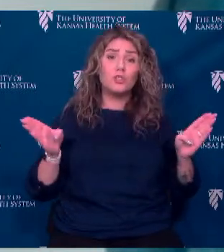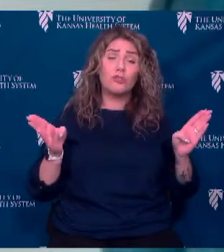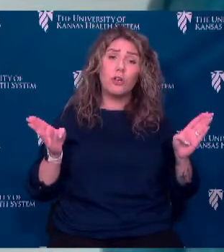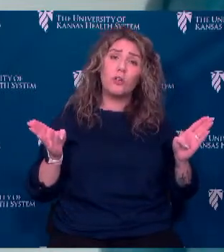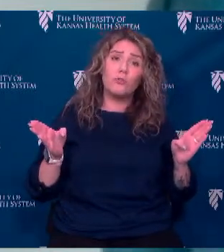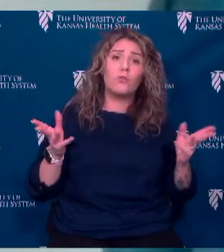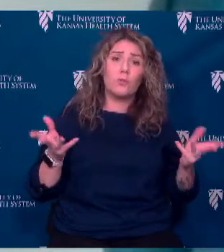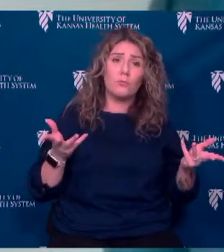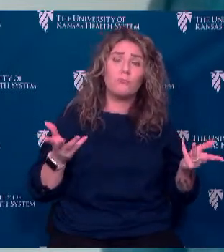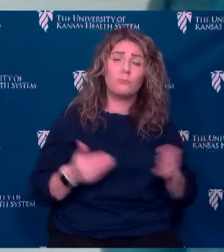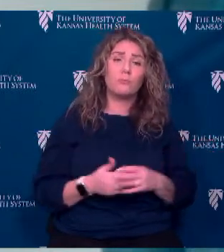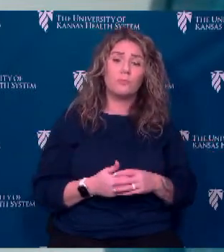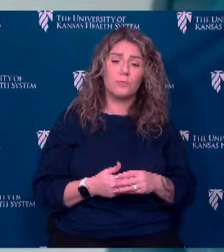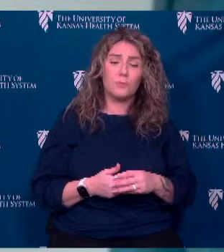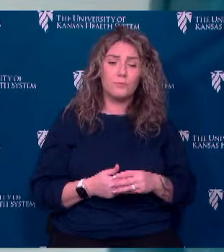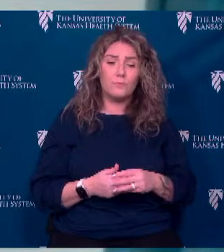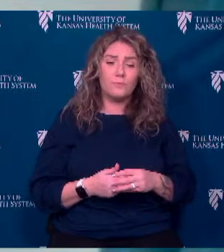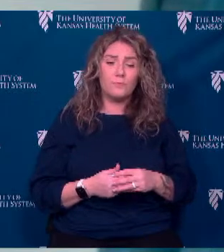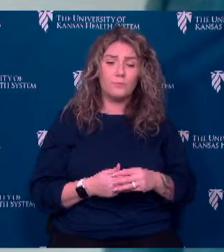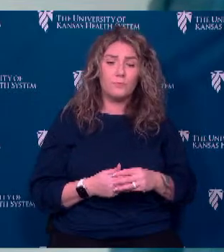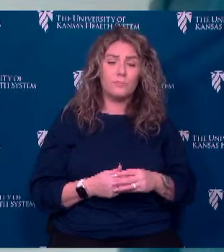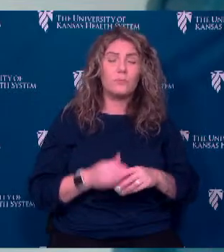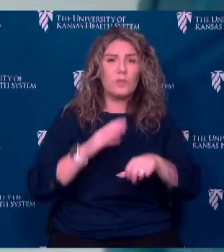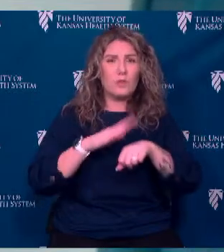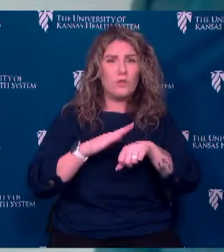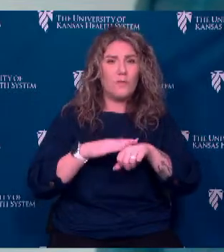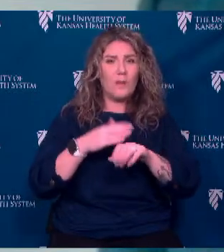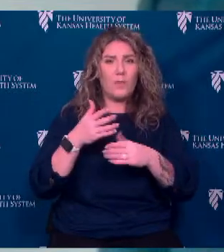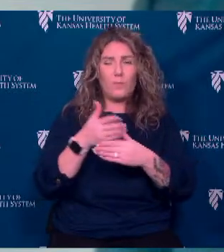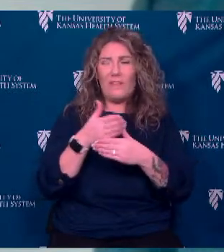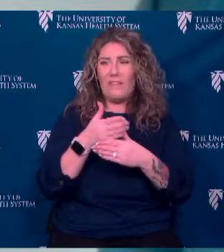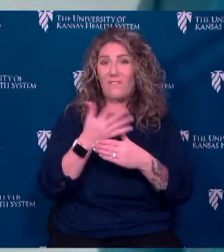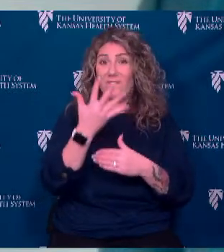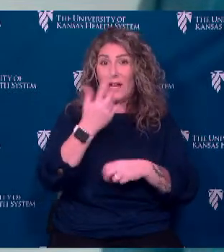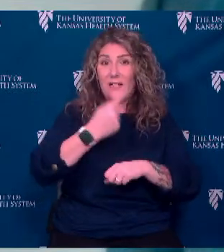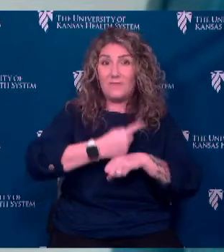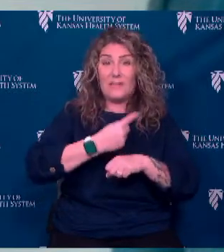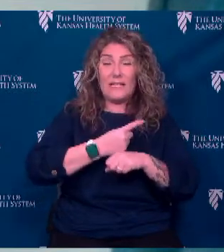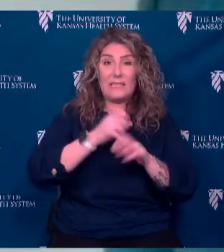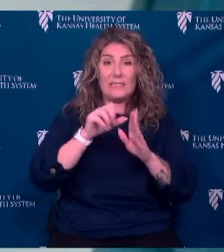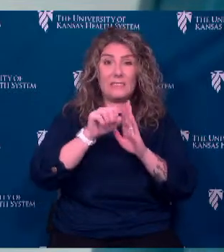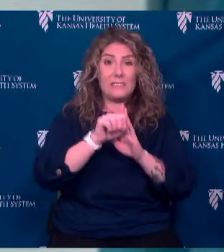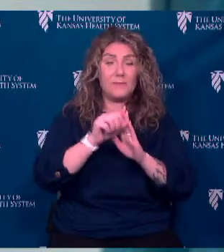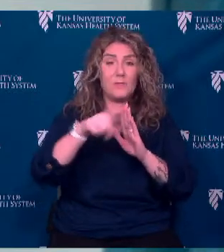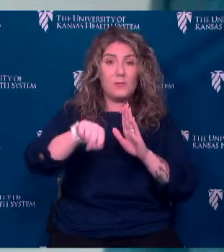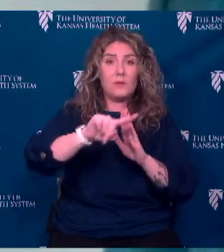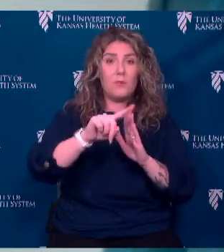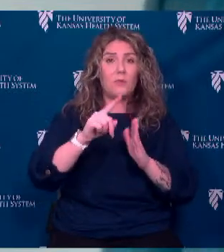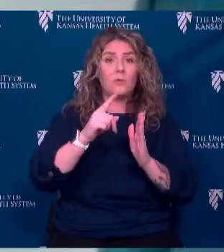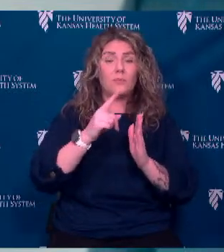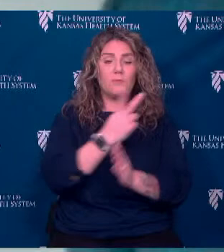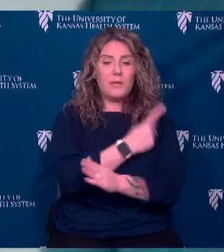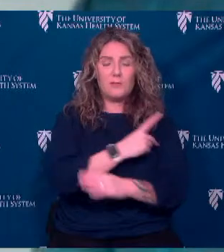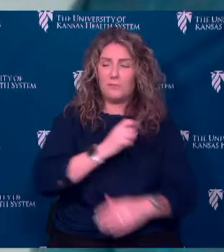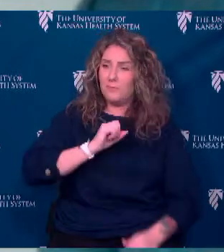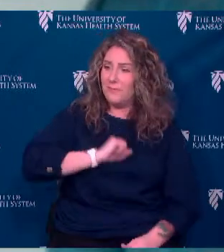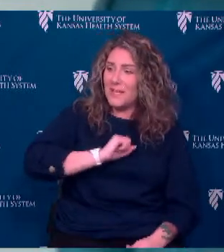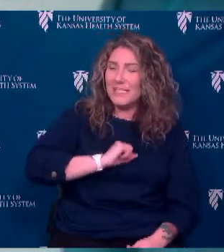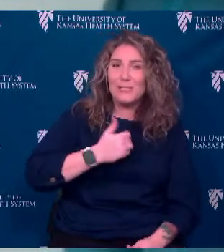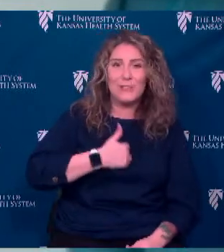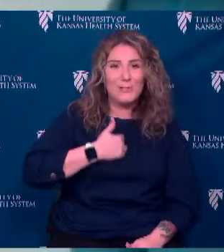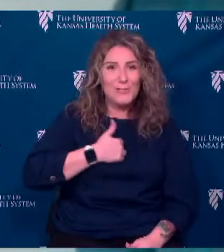get notified like within 5 days of symptoms, and those patients, sorry, I need to clear my